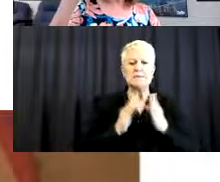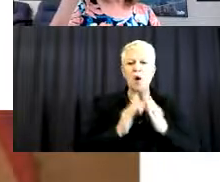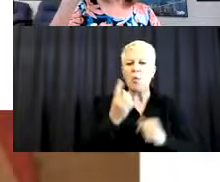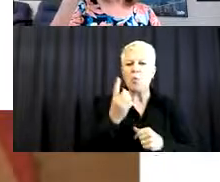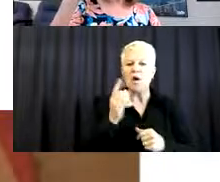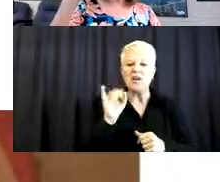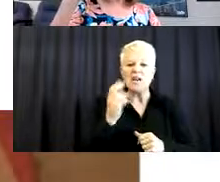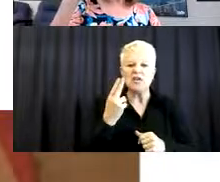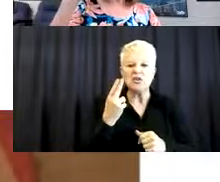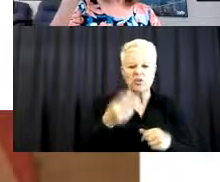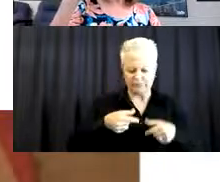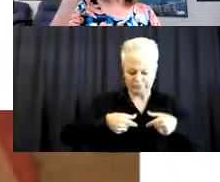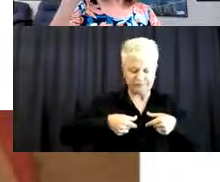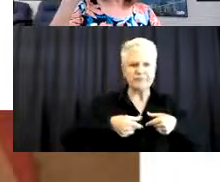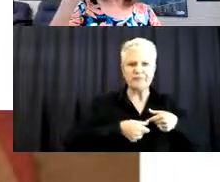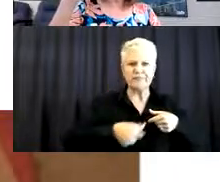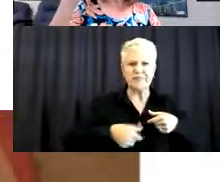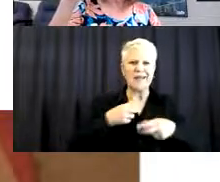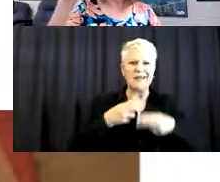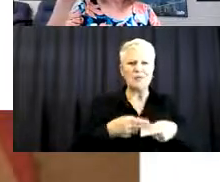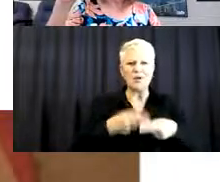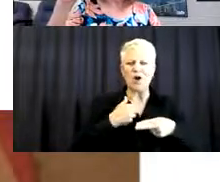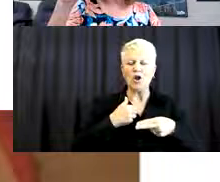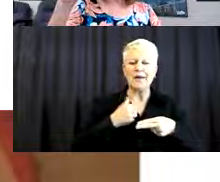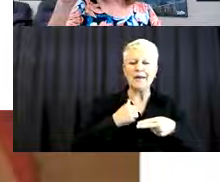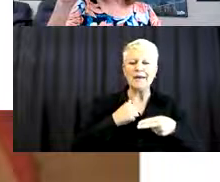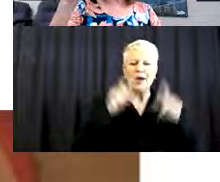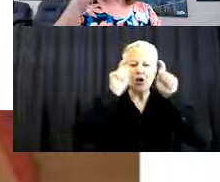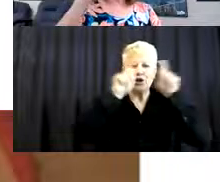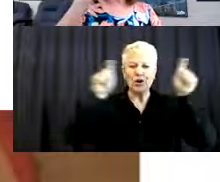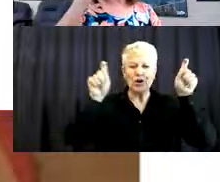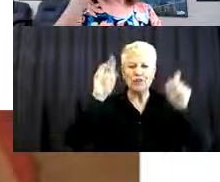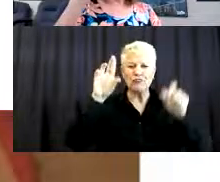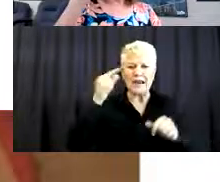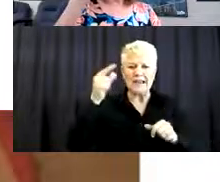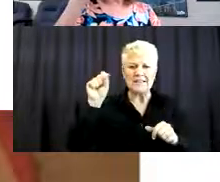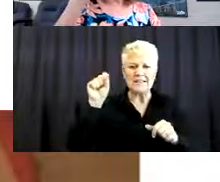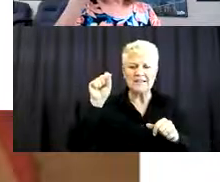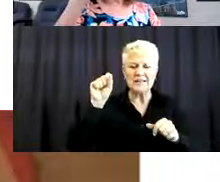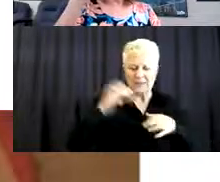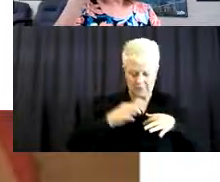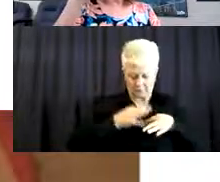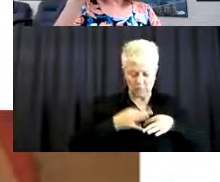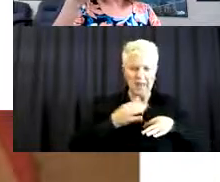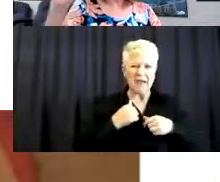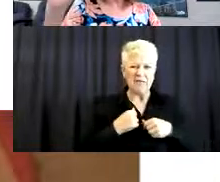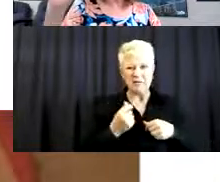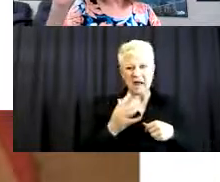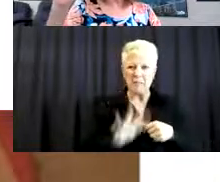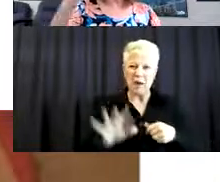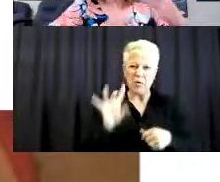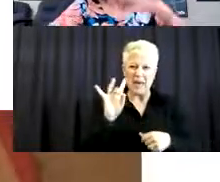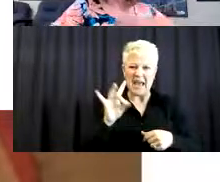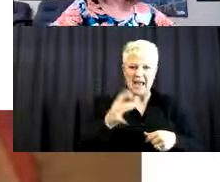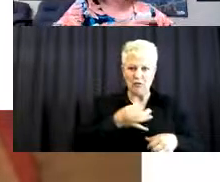1-inch, I guess you would call them curtain rings. And there are what, 2, 3, 4, 5, 6, 7, about 8 of